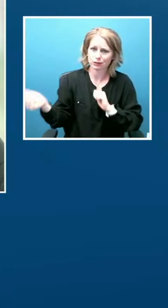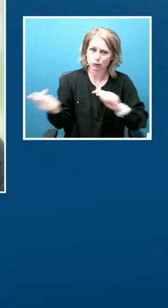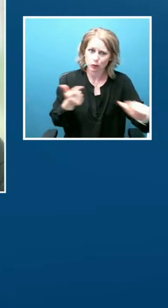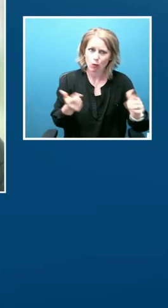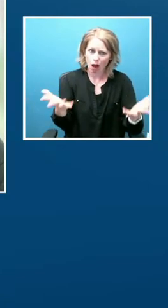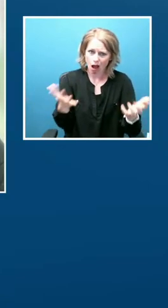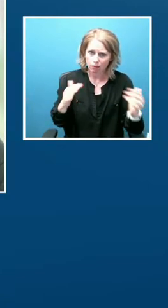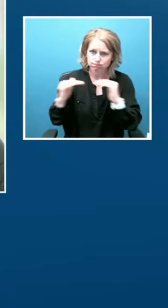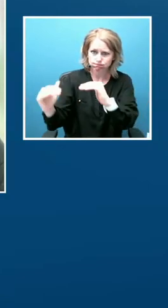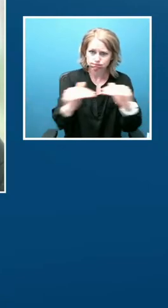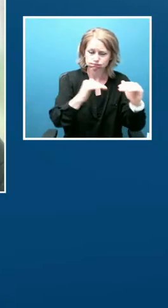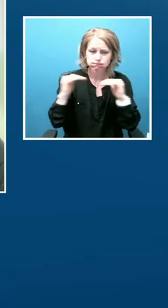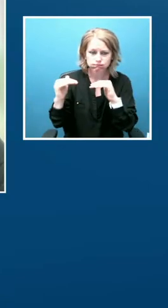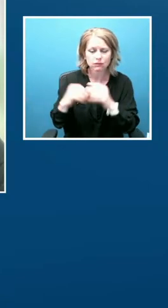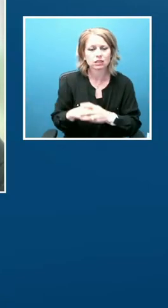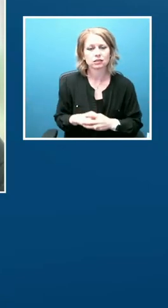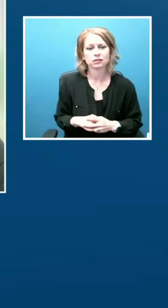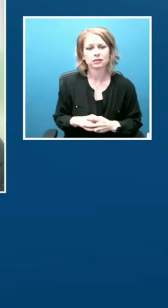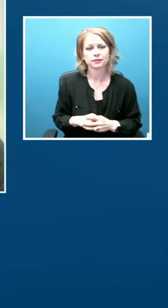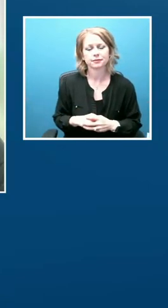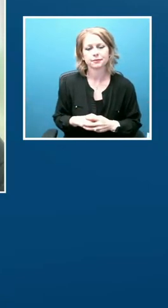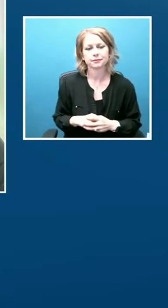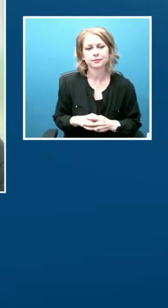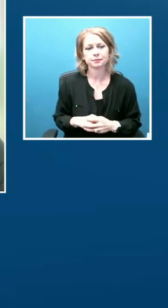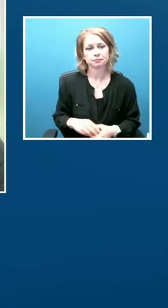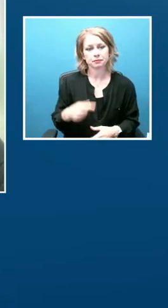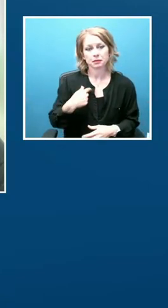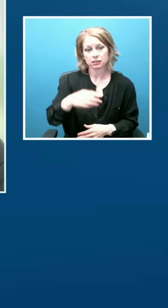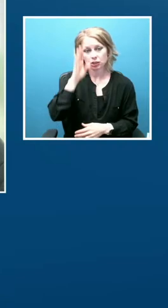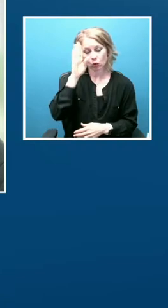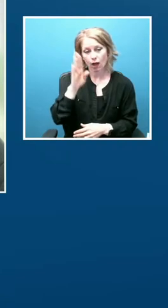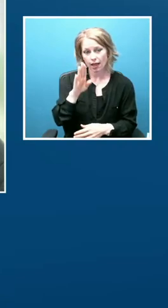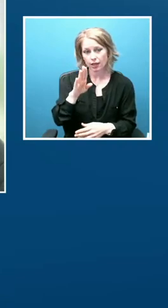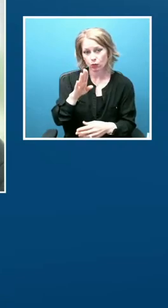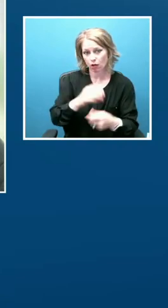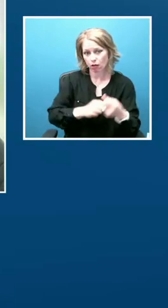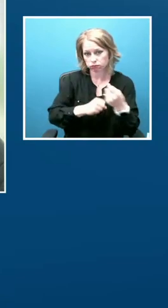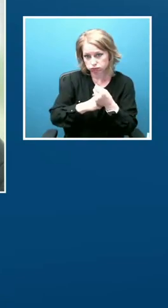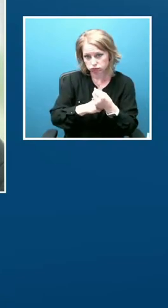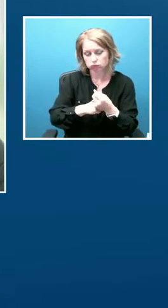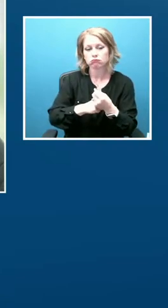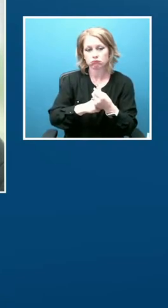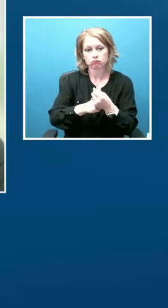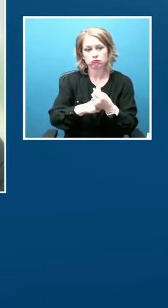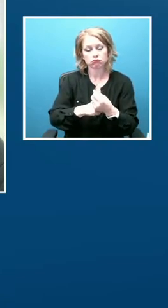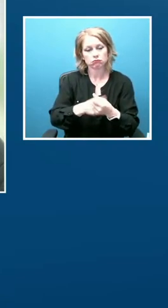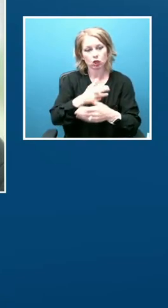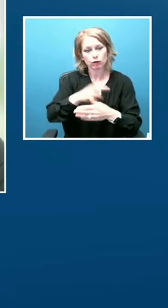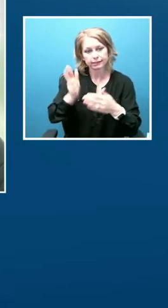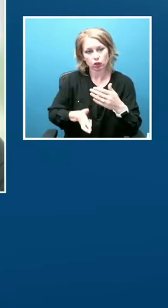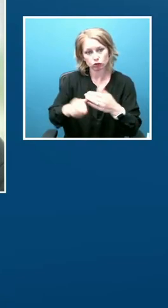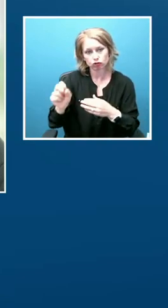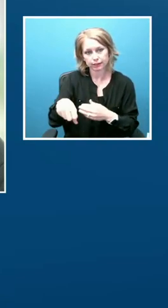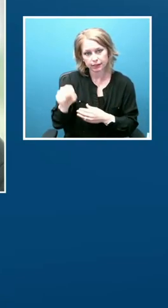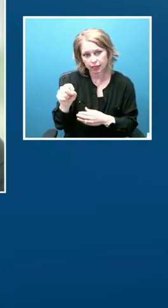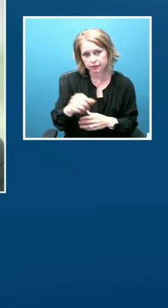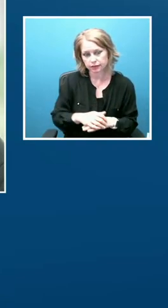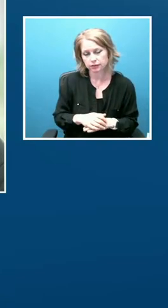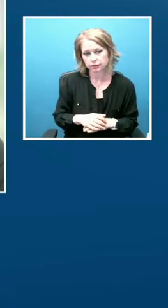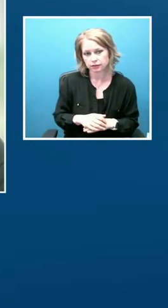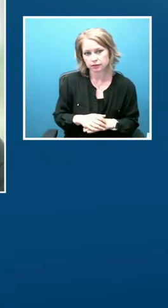So the only thing I'll say is I will vote for the resolution, and I hope, as some have suggested,